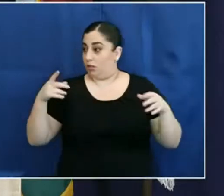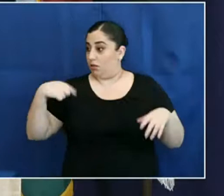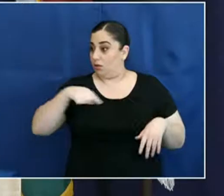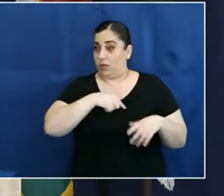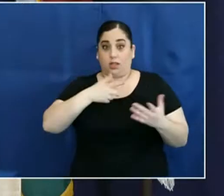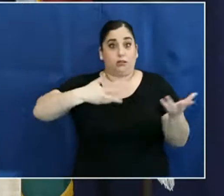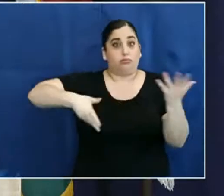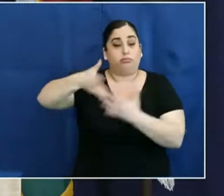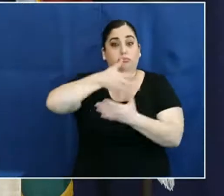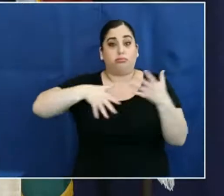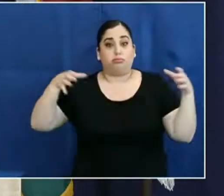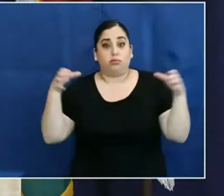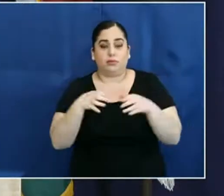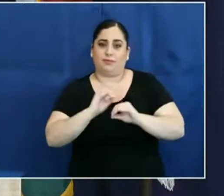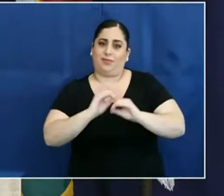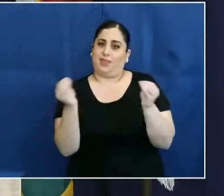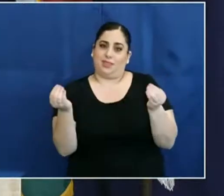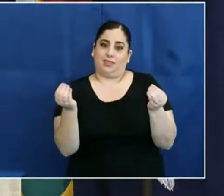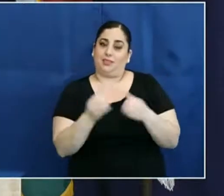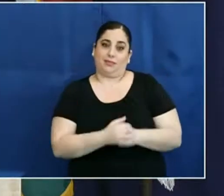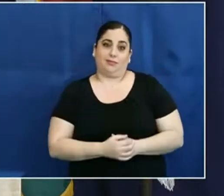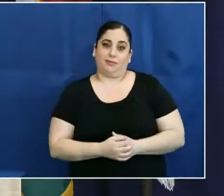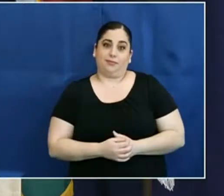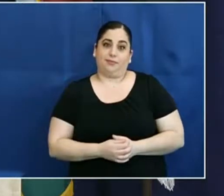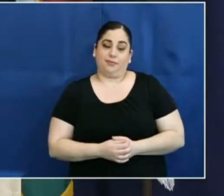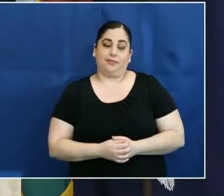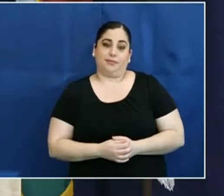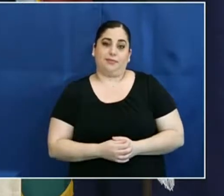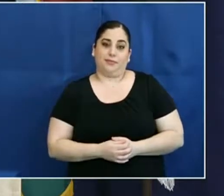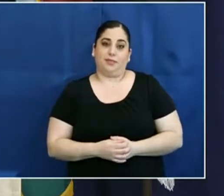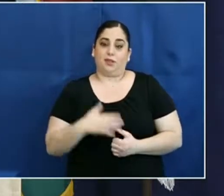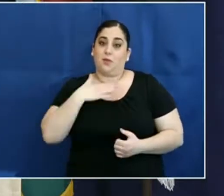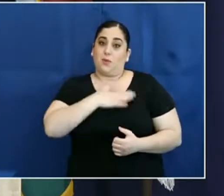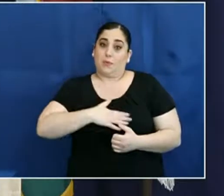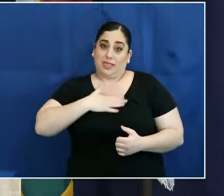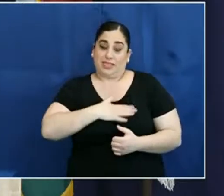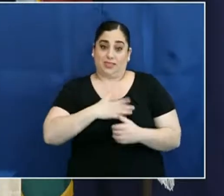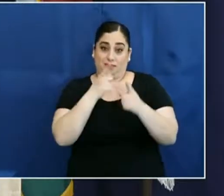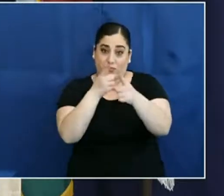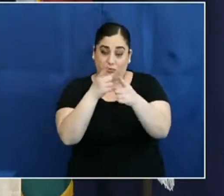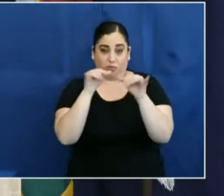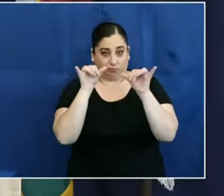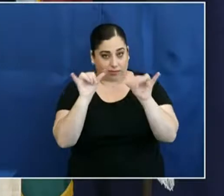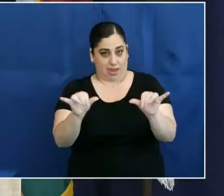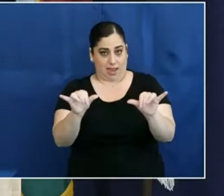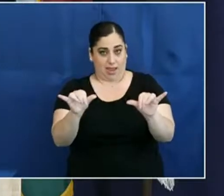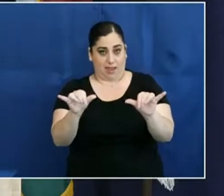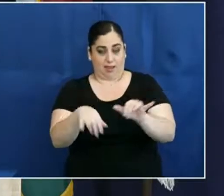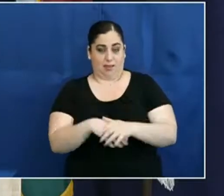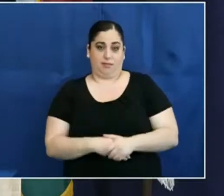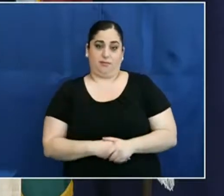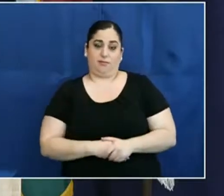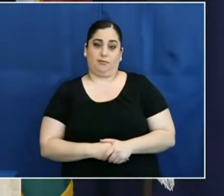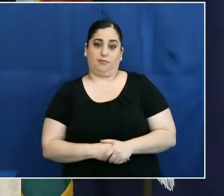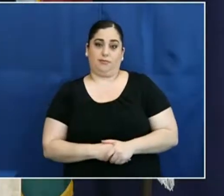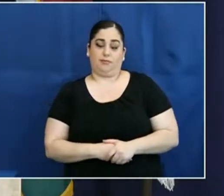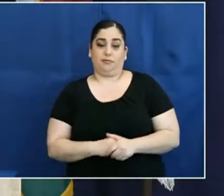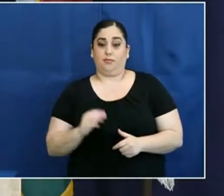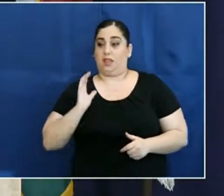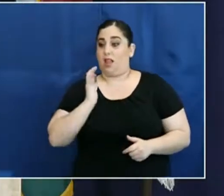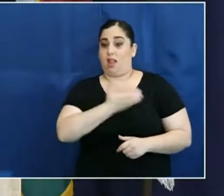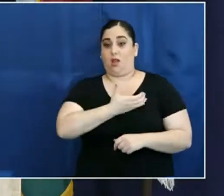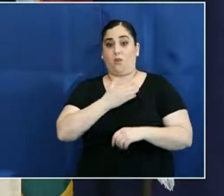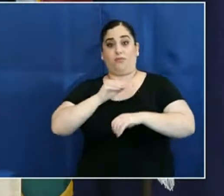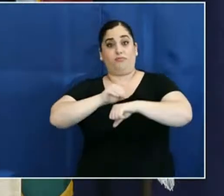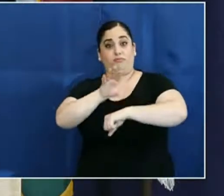And we are concerned if people do that, and we encourage you not to. So our recommendations still